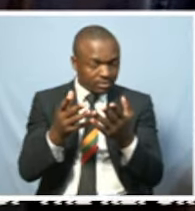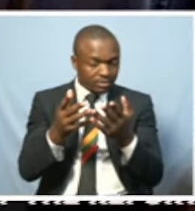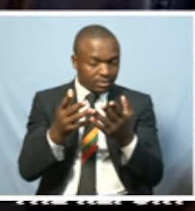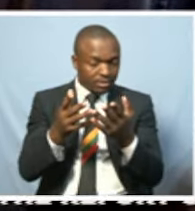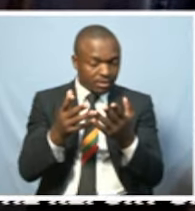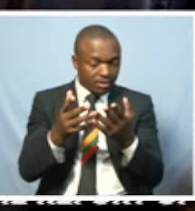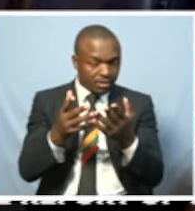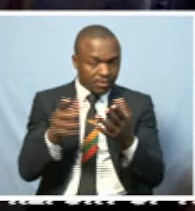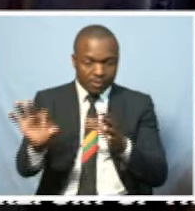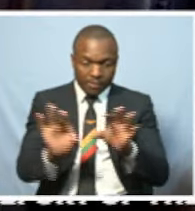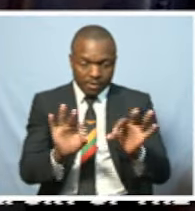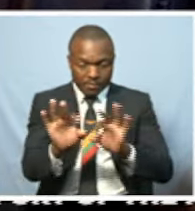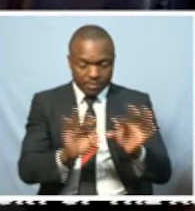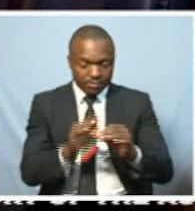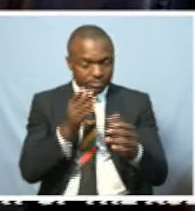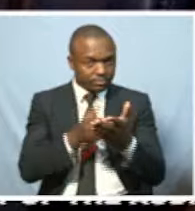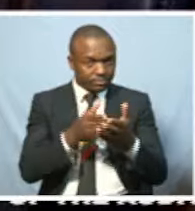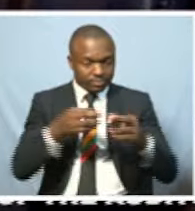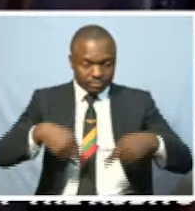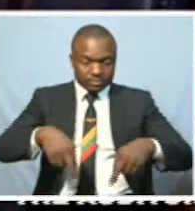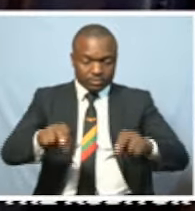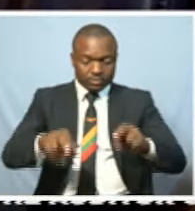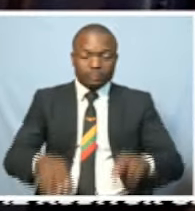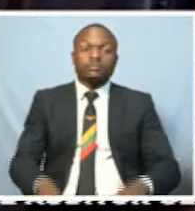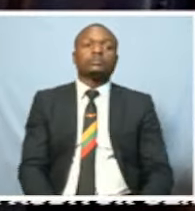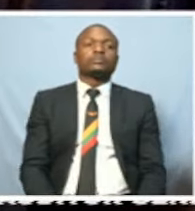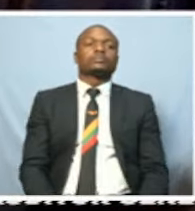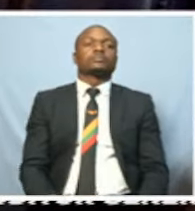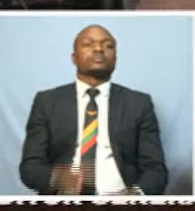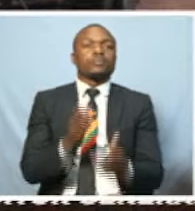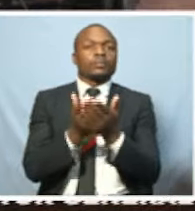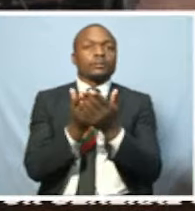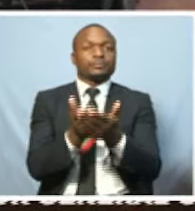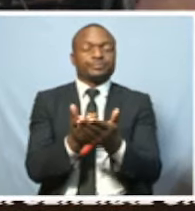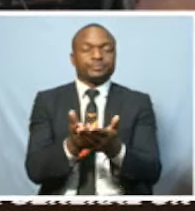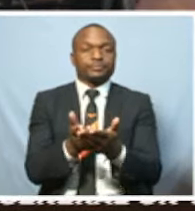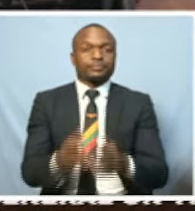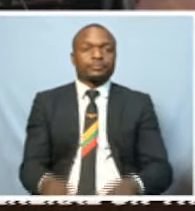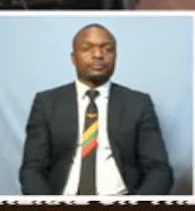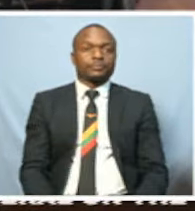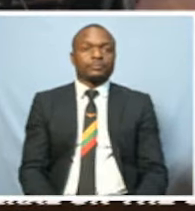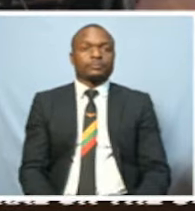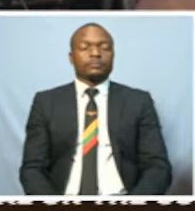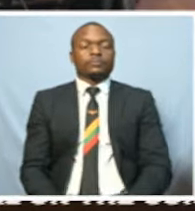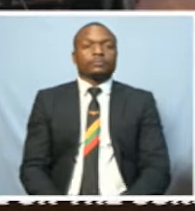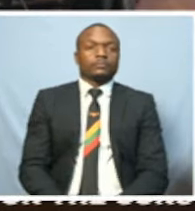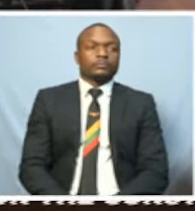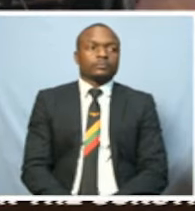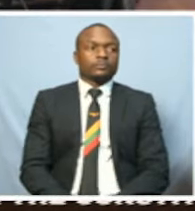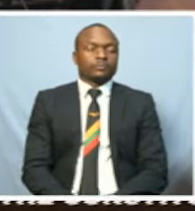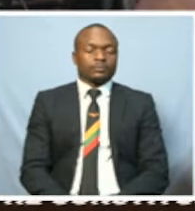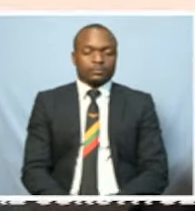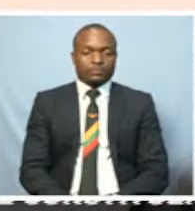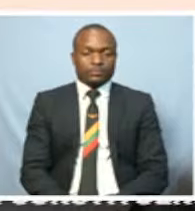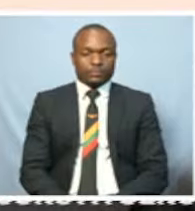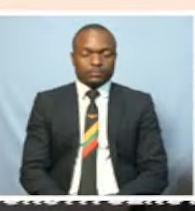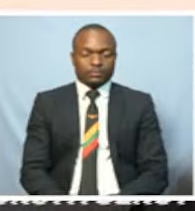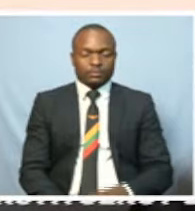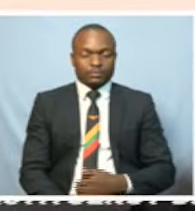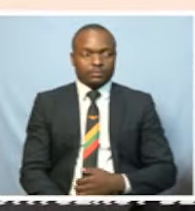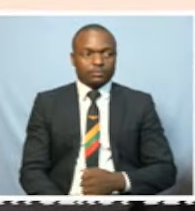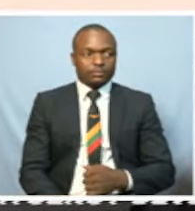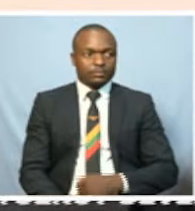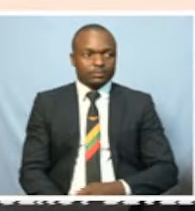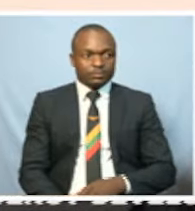bid for these roads? I submit, Chair. Thank you. Chair, I'll respond in the affirmative.